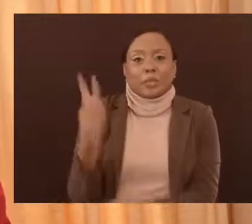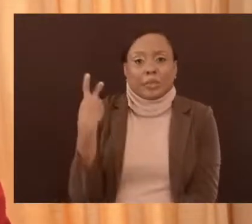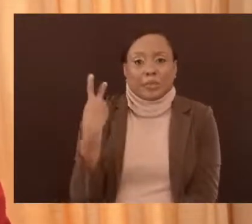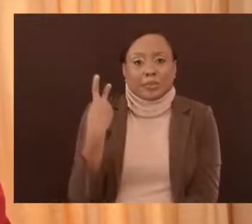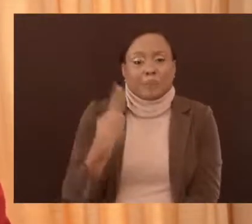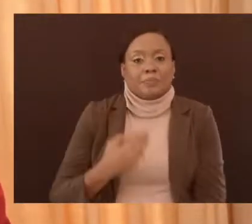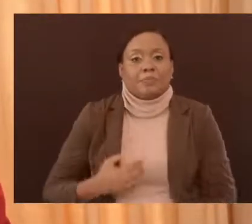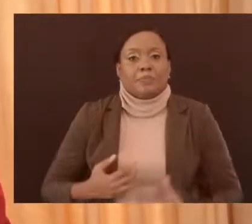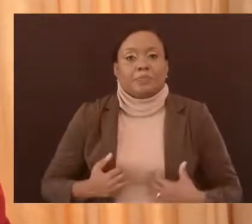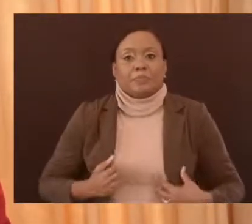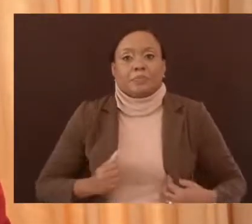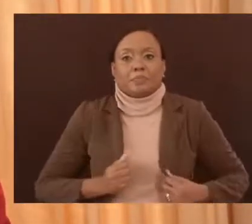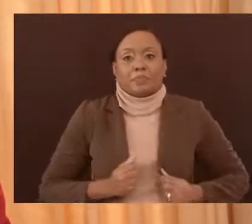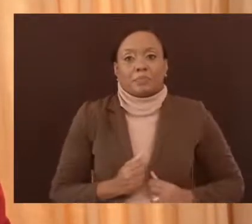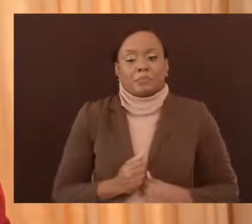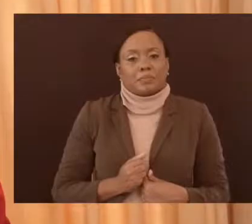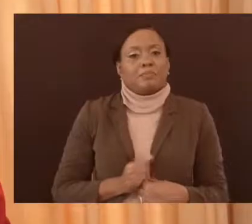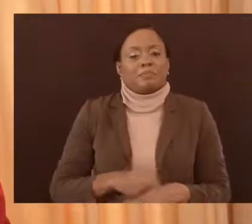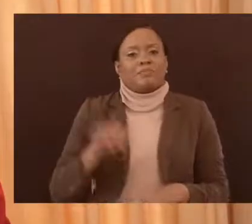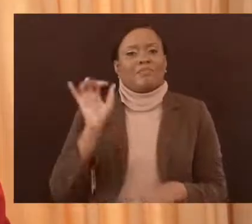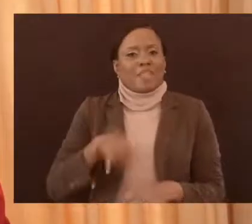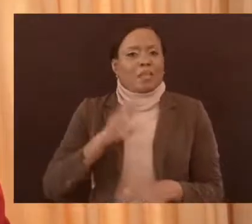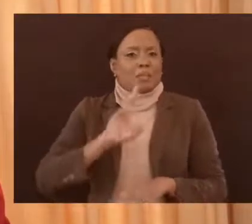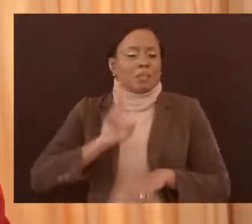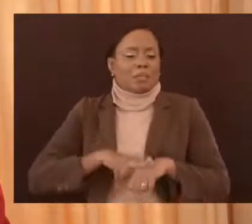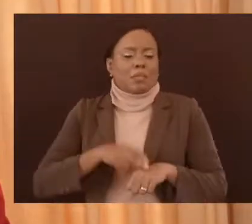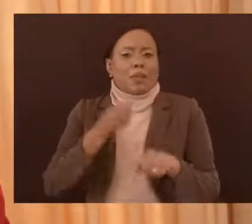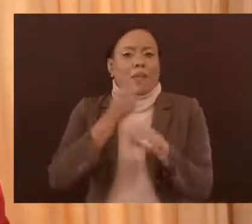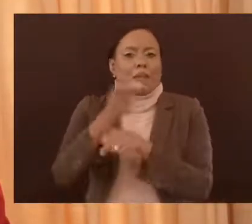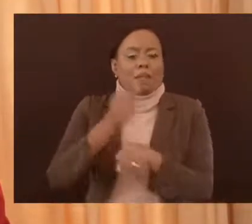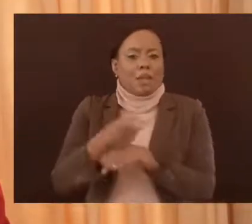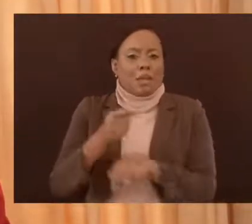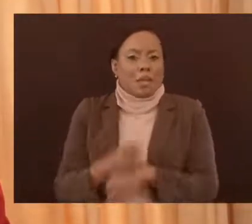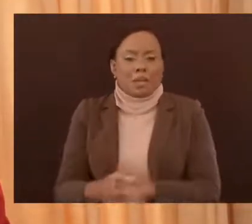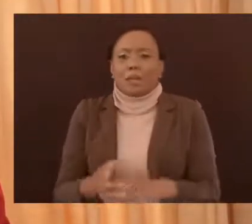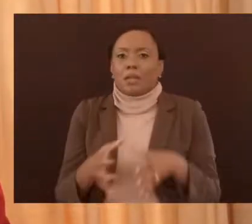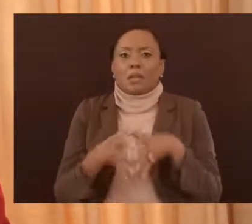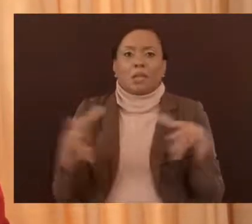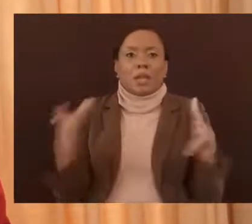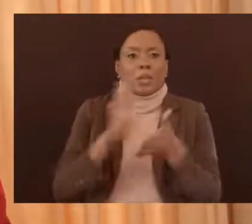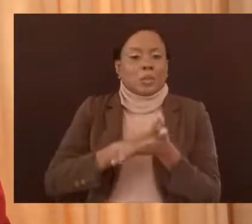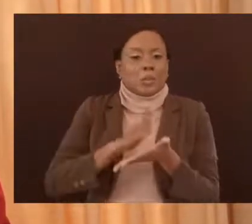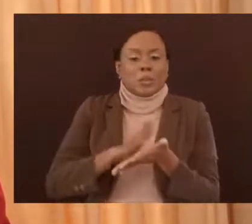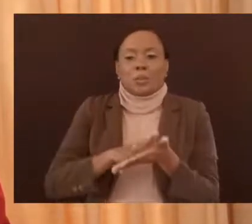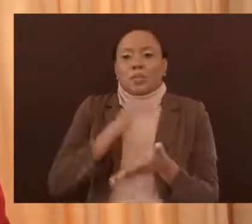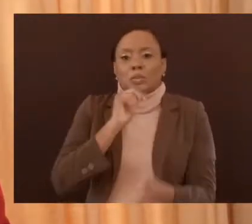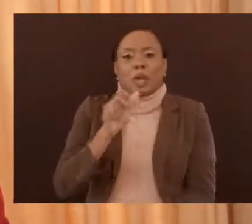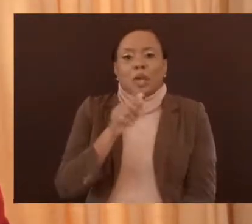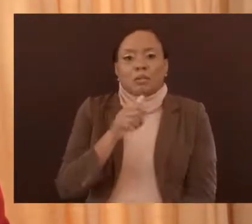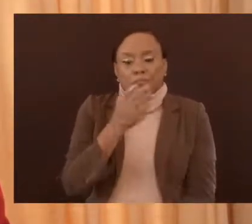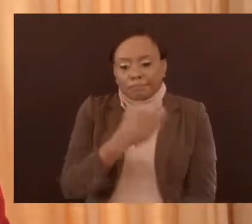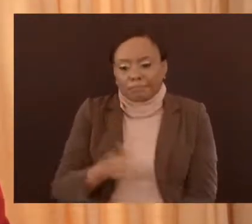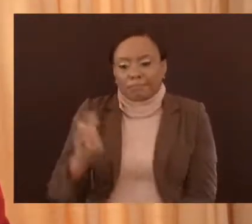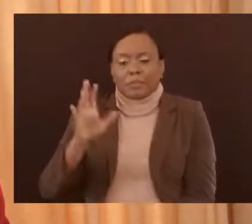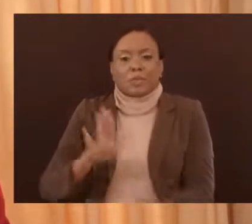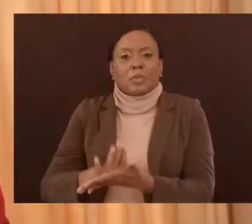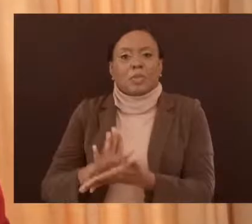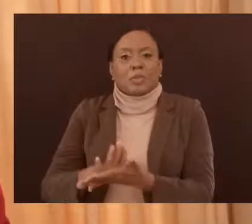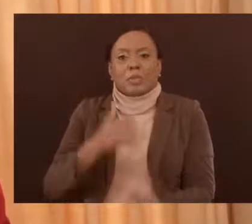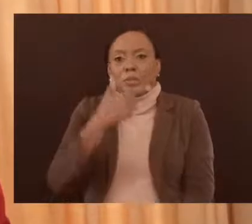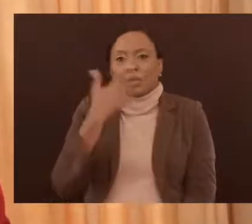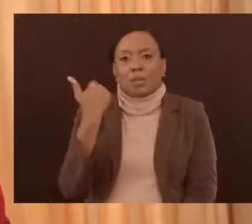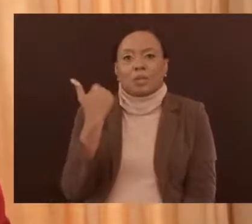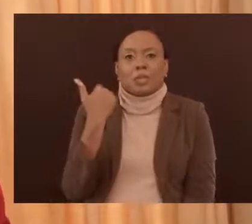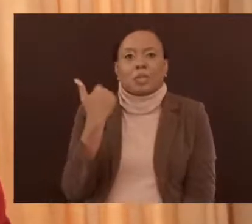let me say that this is quite normal, as every year several students are not allocated in the initial stage, primarily because the parents have